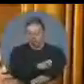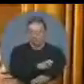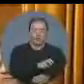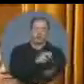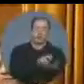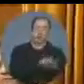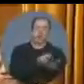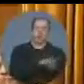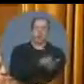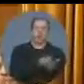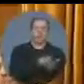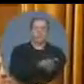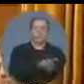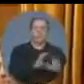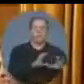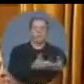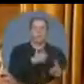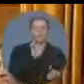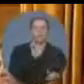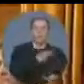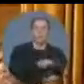Liberal Party for $5,000.